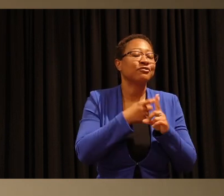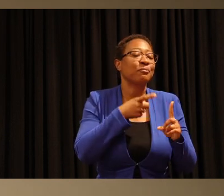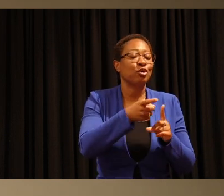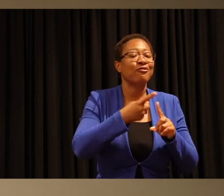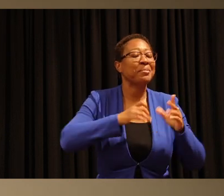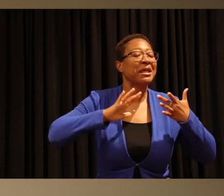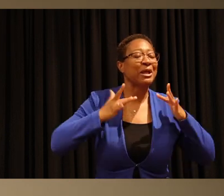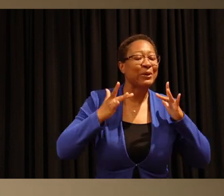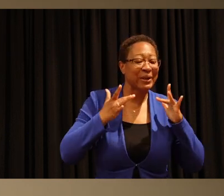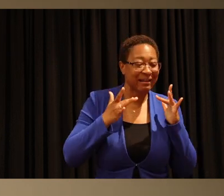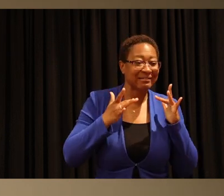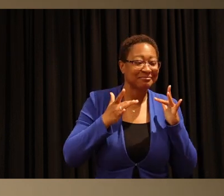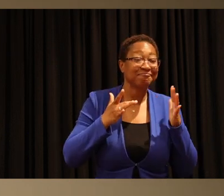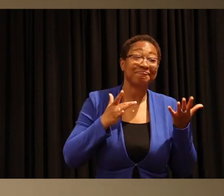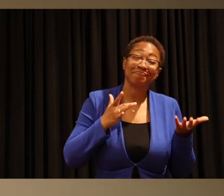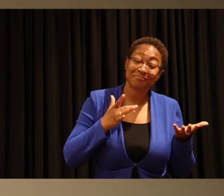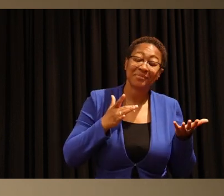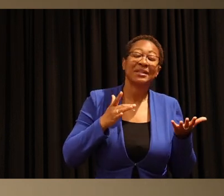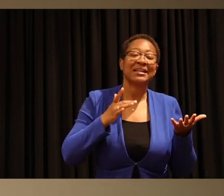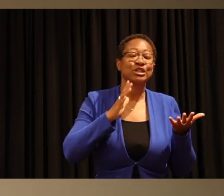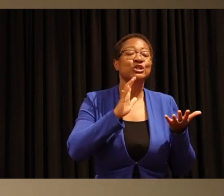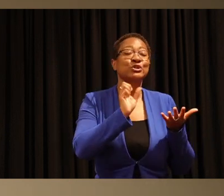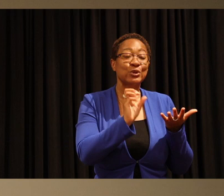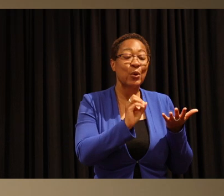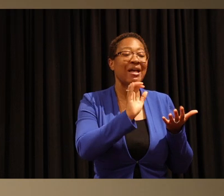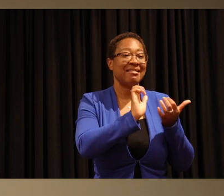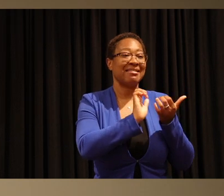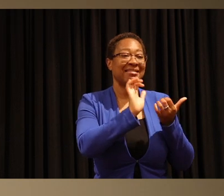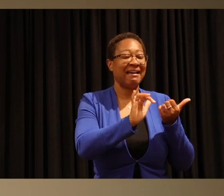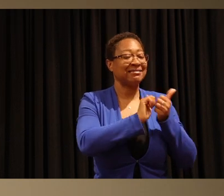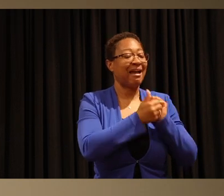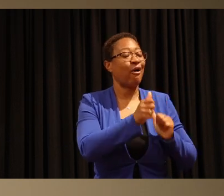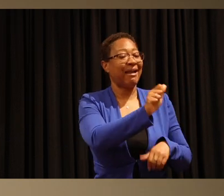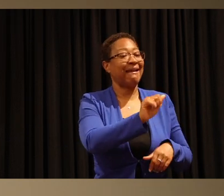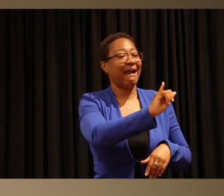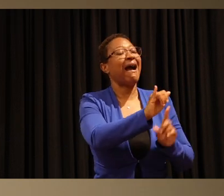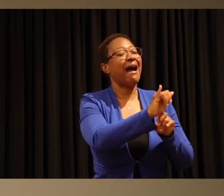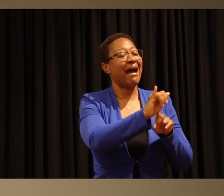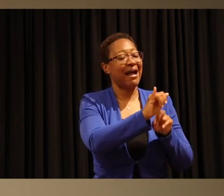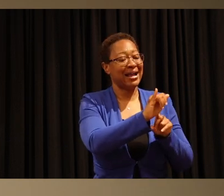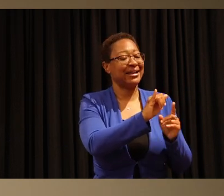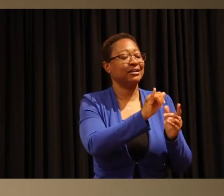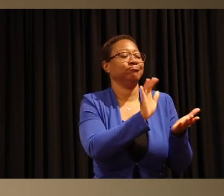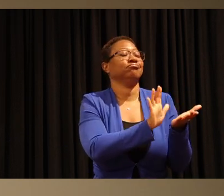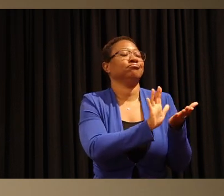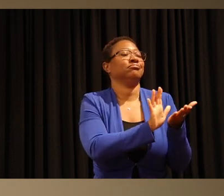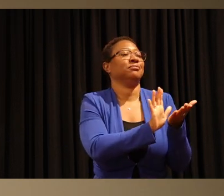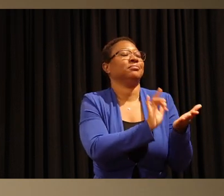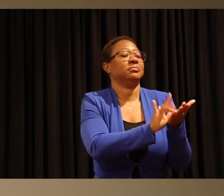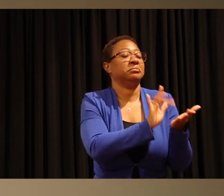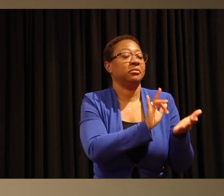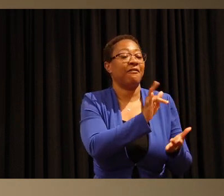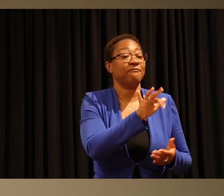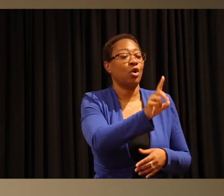And so it's getting pretty easy to fake who you are. Fraud, I think,